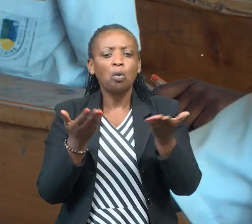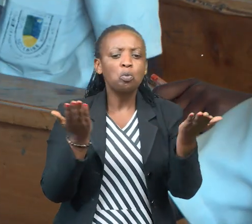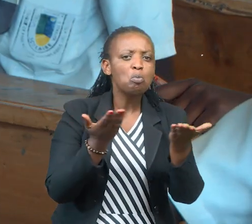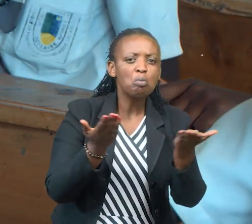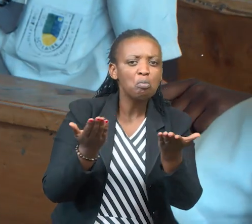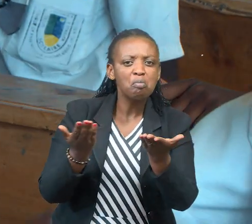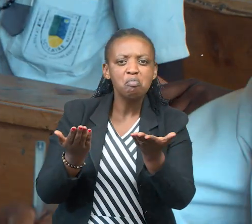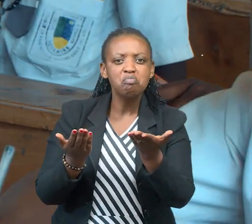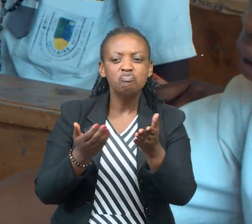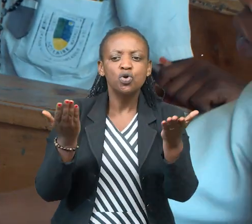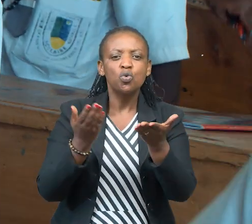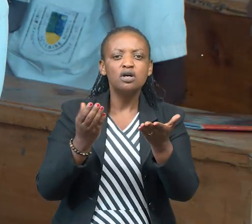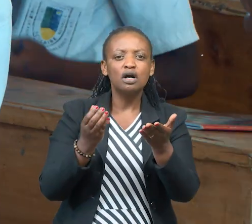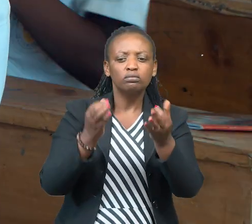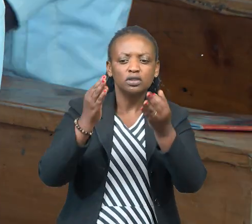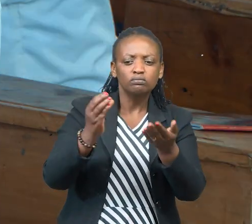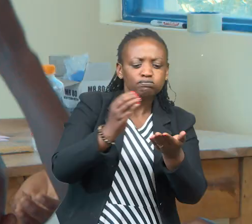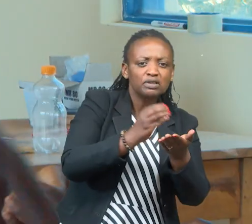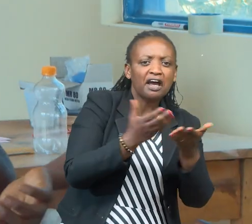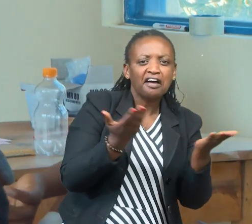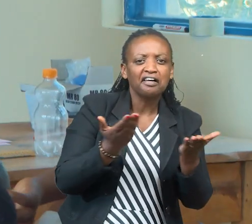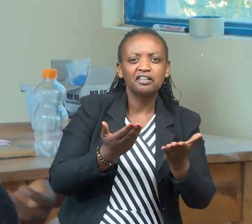Where? Where? Yes?